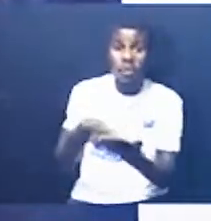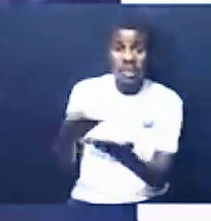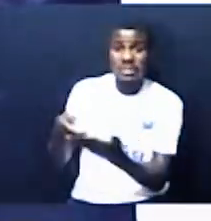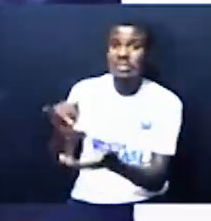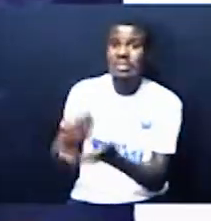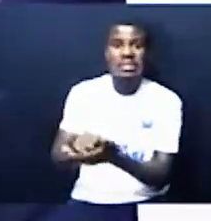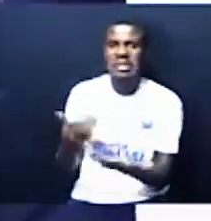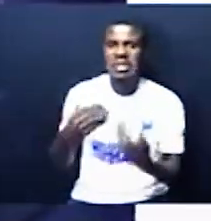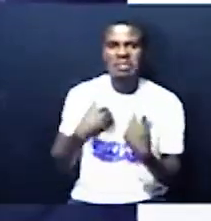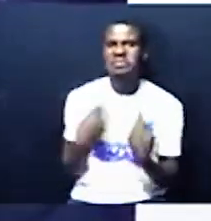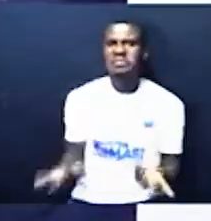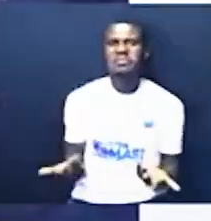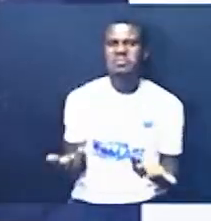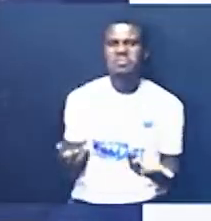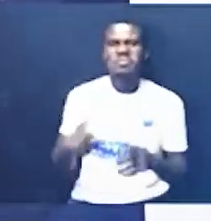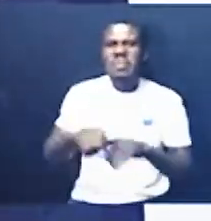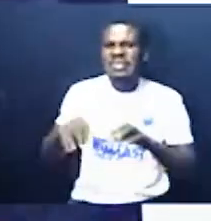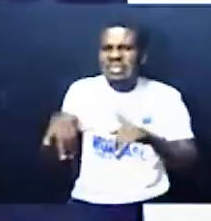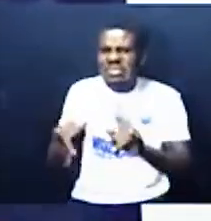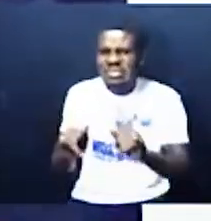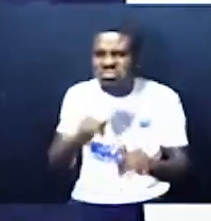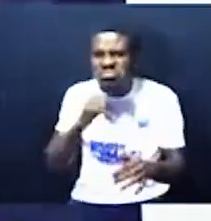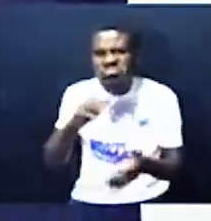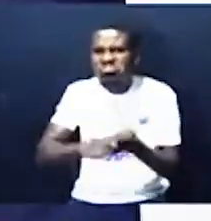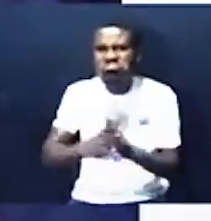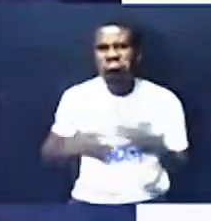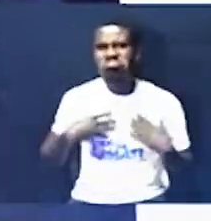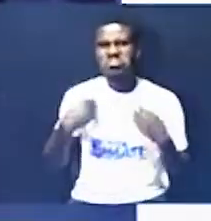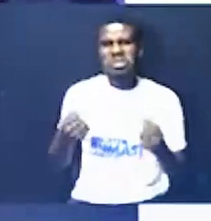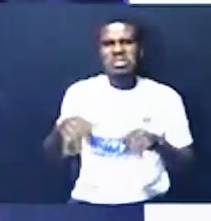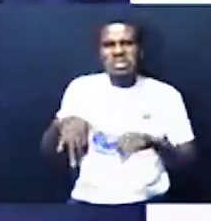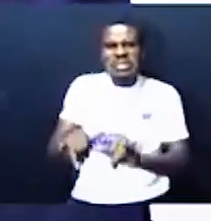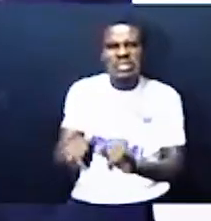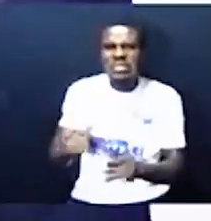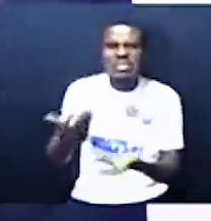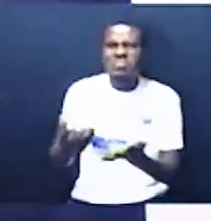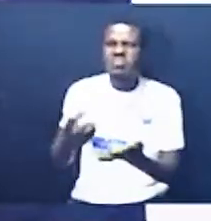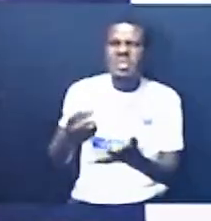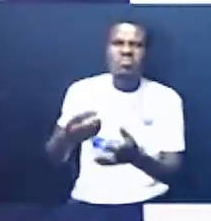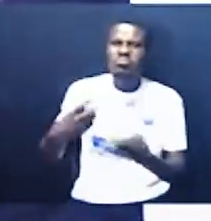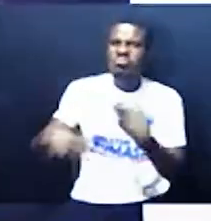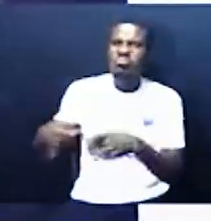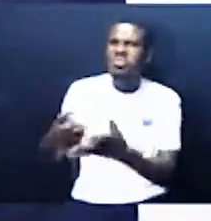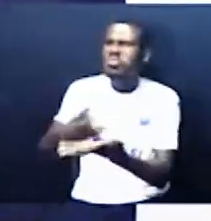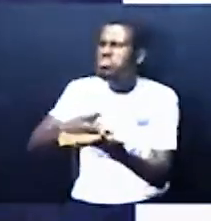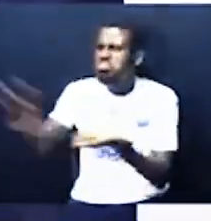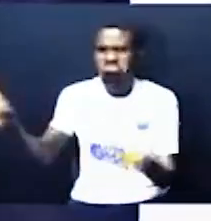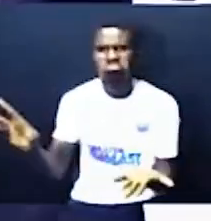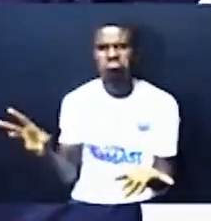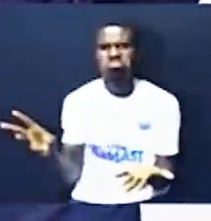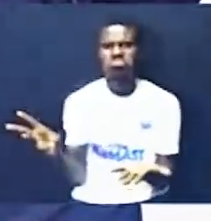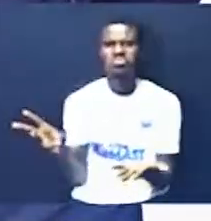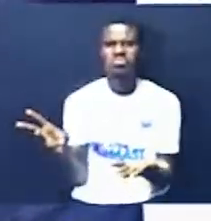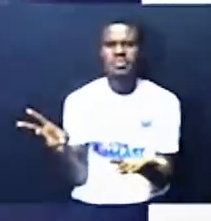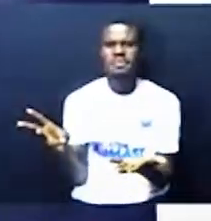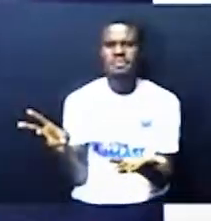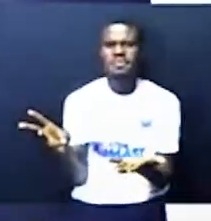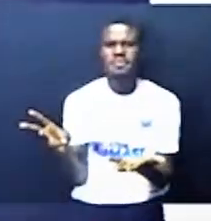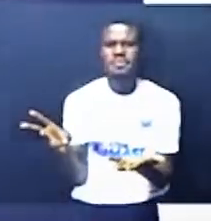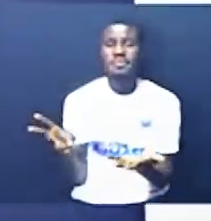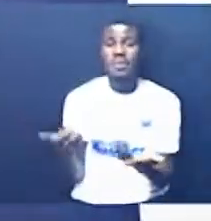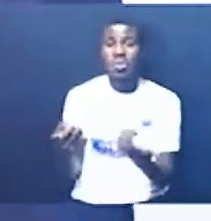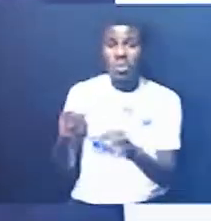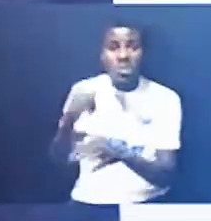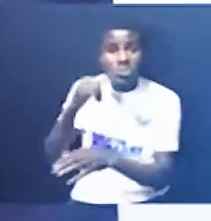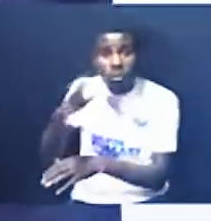worse. Na wahwire na hodie nyina na enye biribi na tubre no nanso na mom na ohaw no ekoso. When